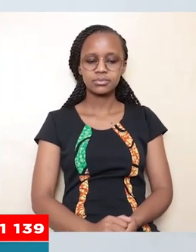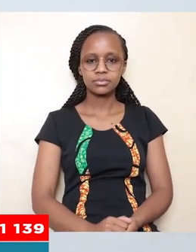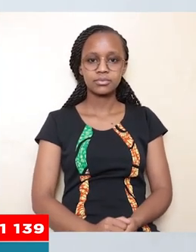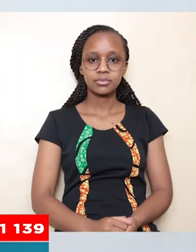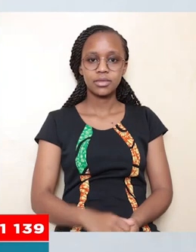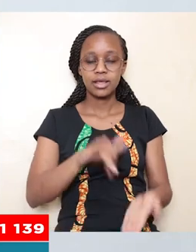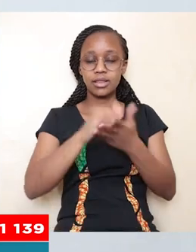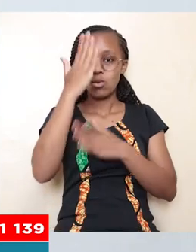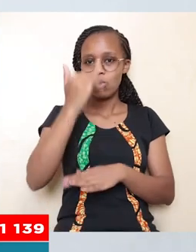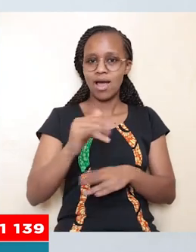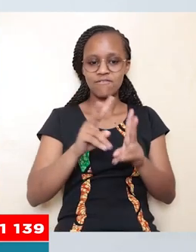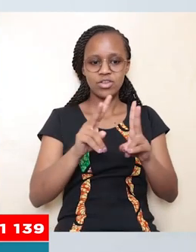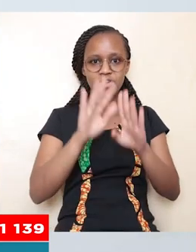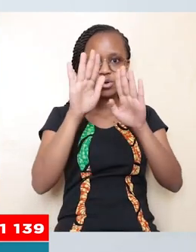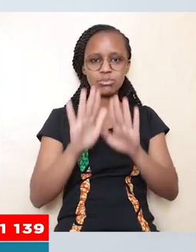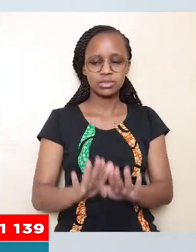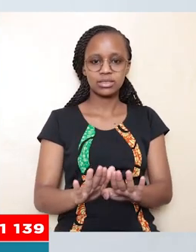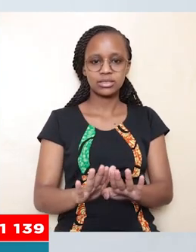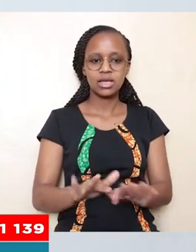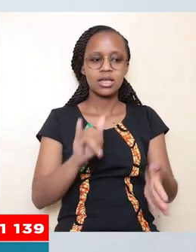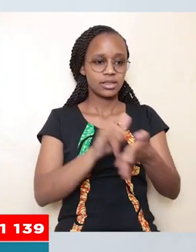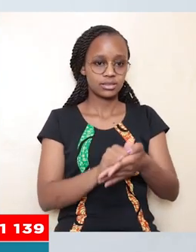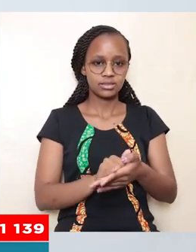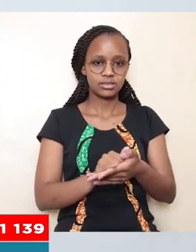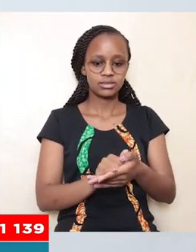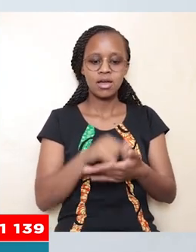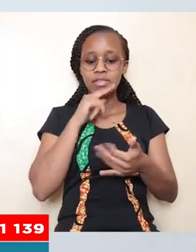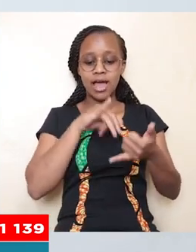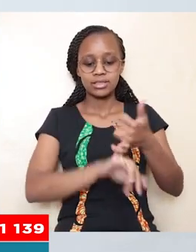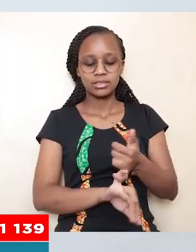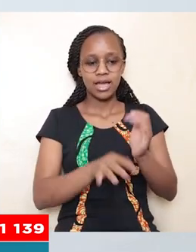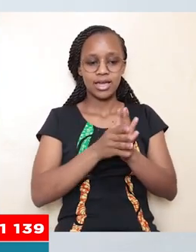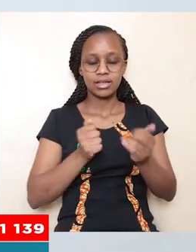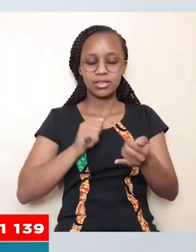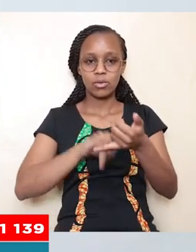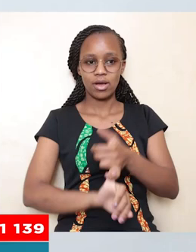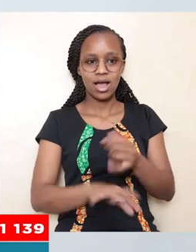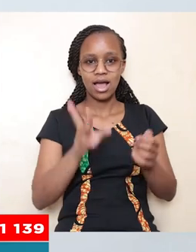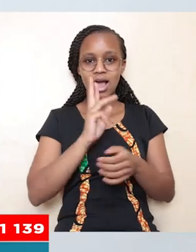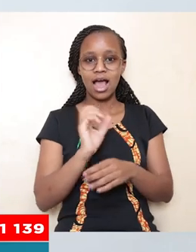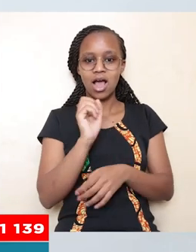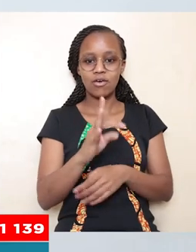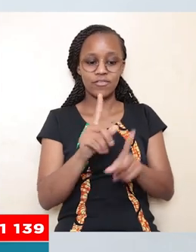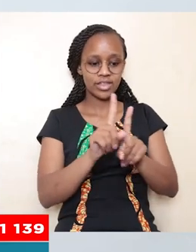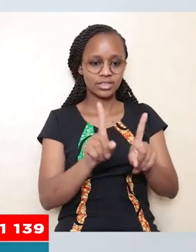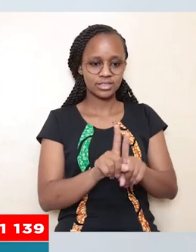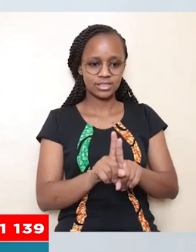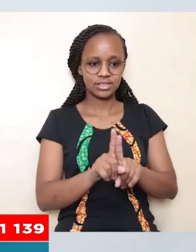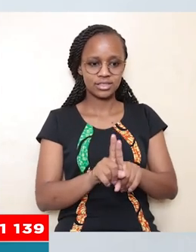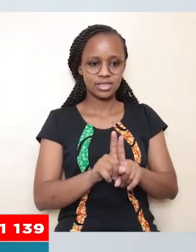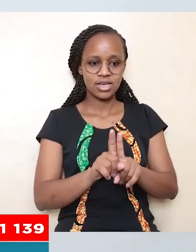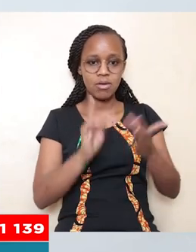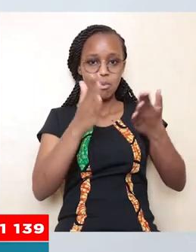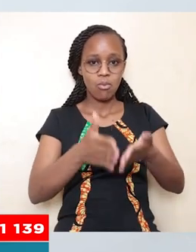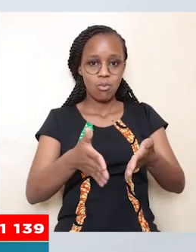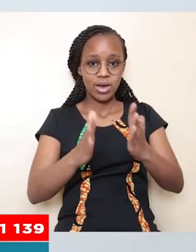And that is why we say it is important that the husband and wife are of the same